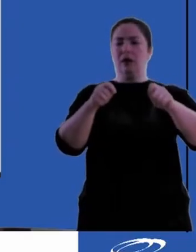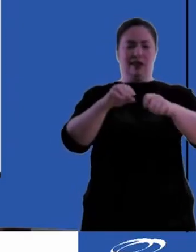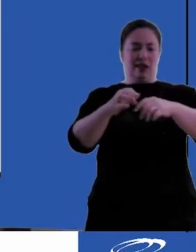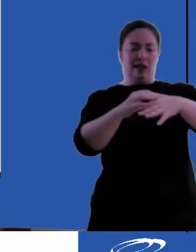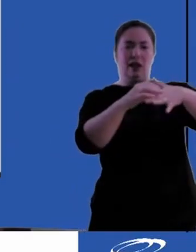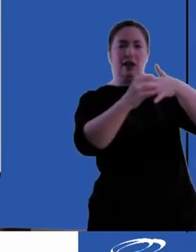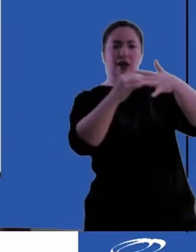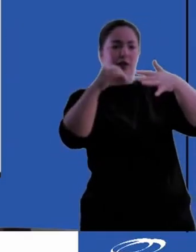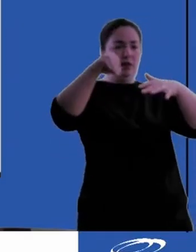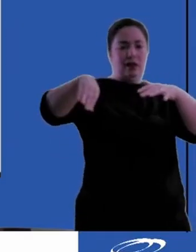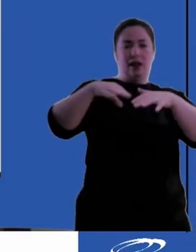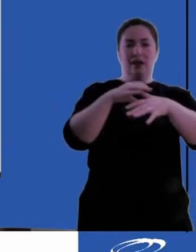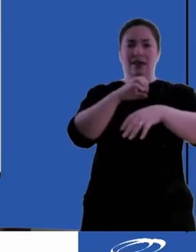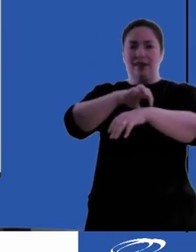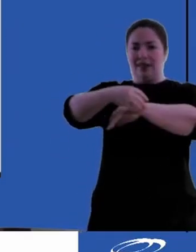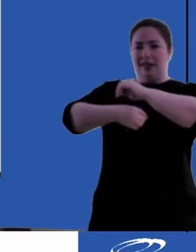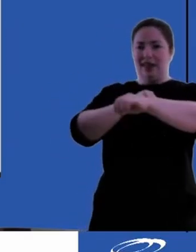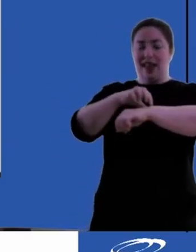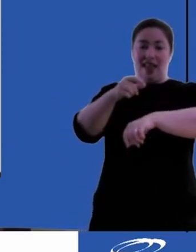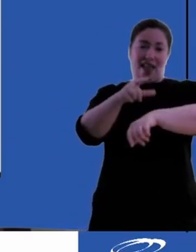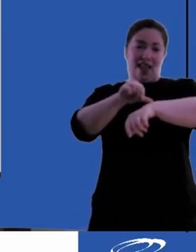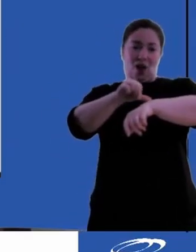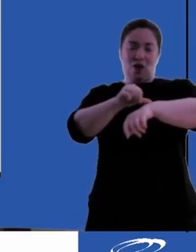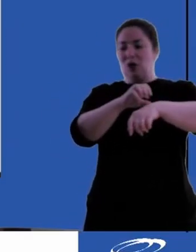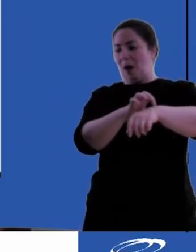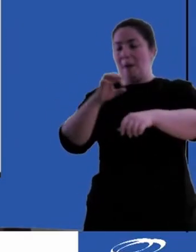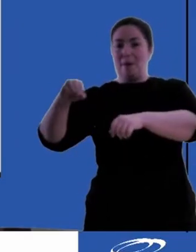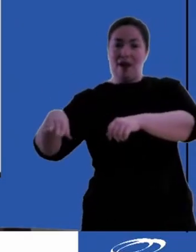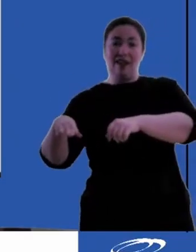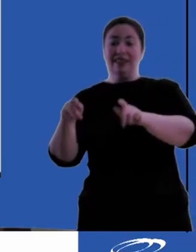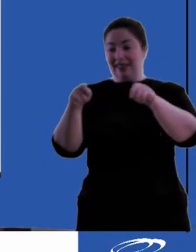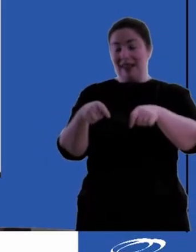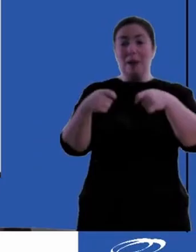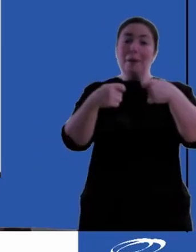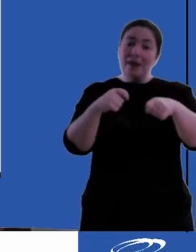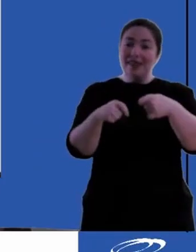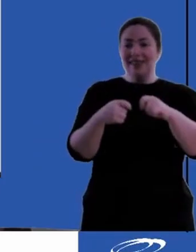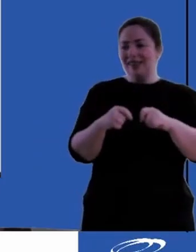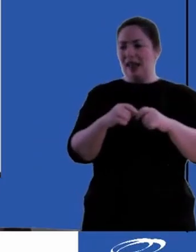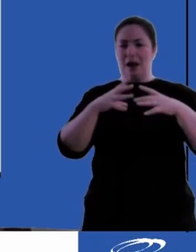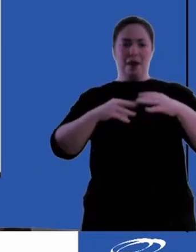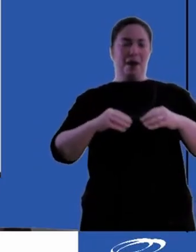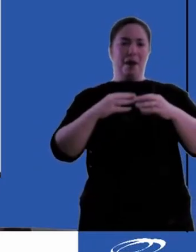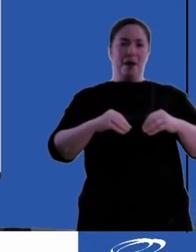And that takes some of the biofilms off the surface of the implant and also disaggregates them. And then we vortex and we